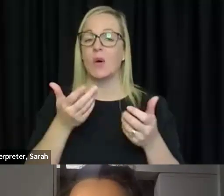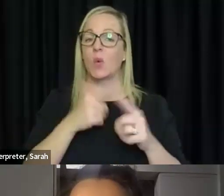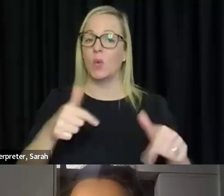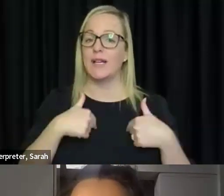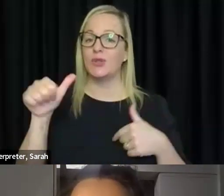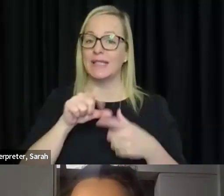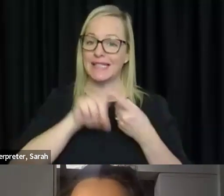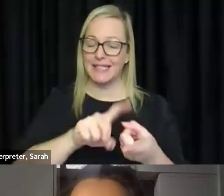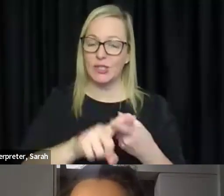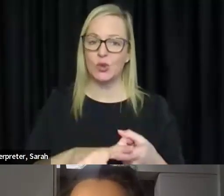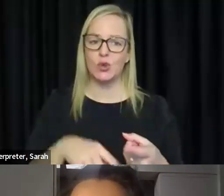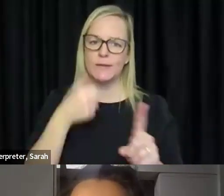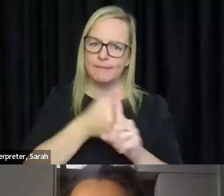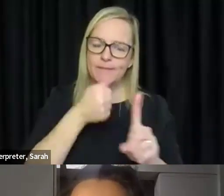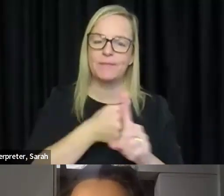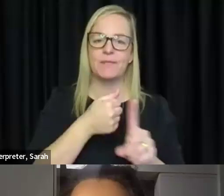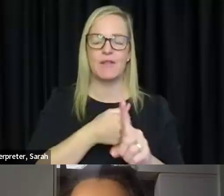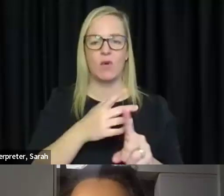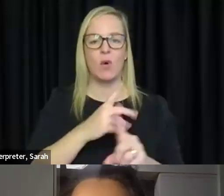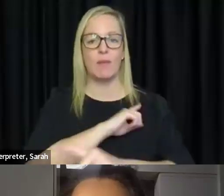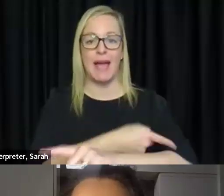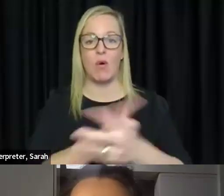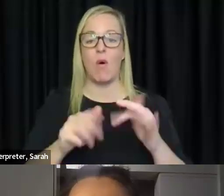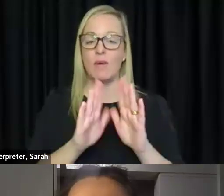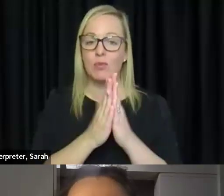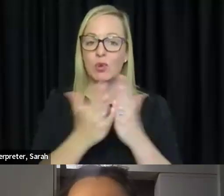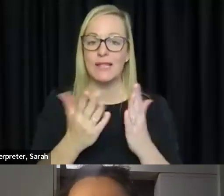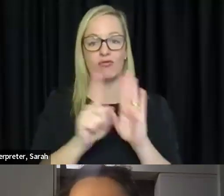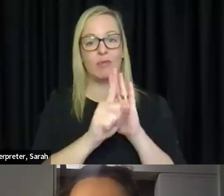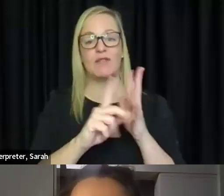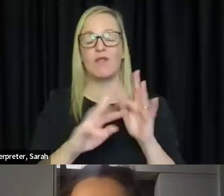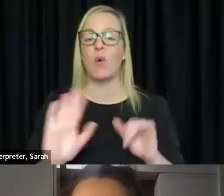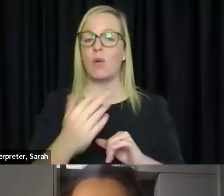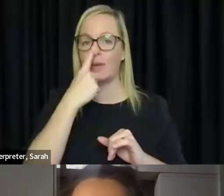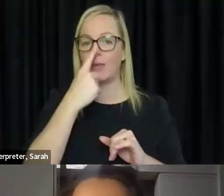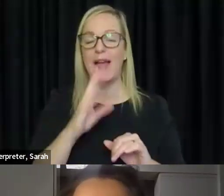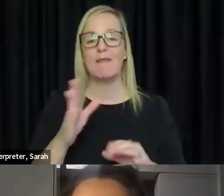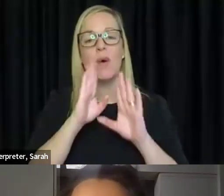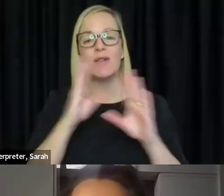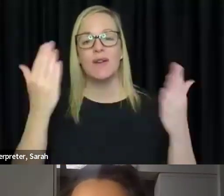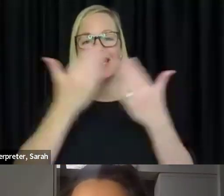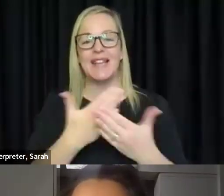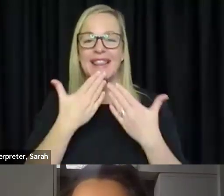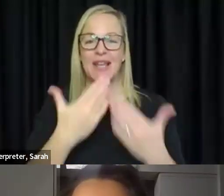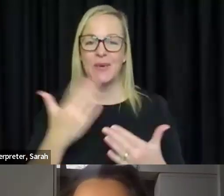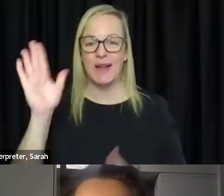of books and representation for all. Have a wonderful evening and goodbye. Thank you all so much.